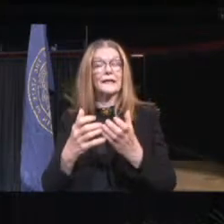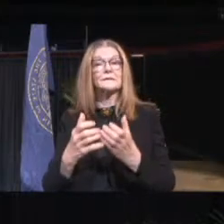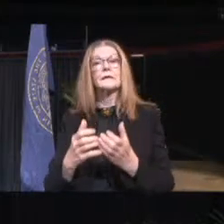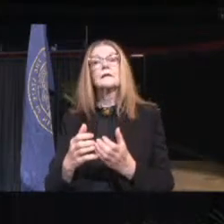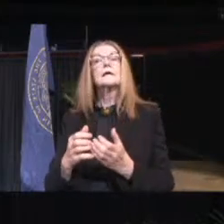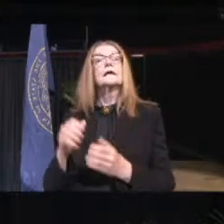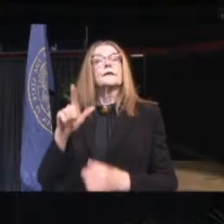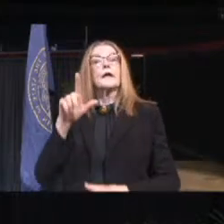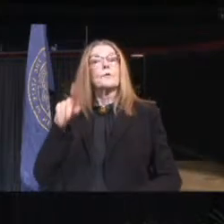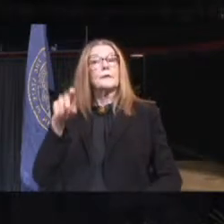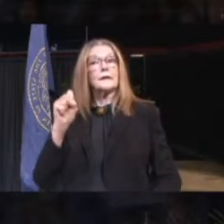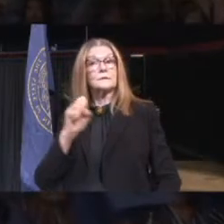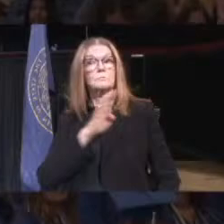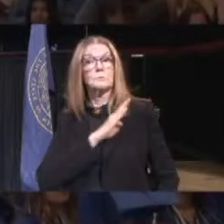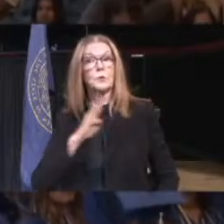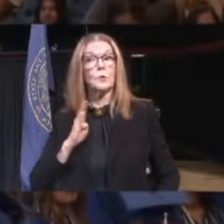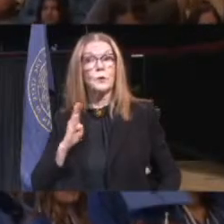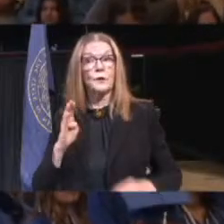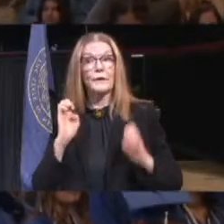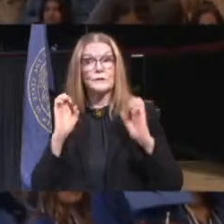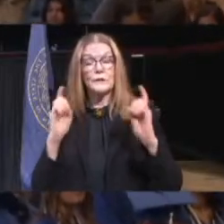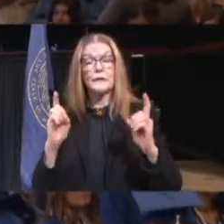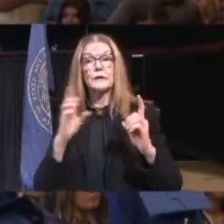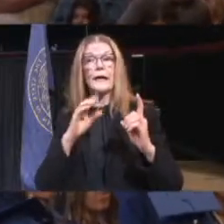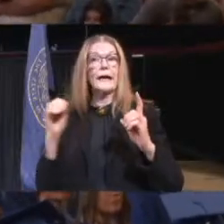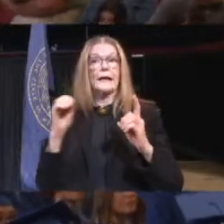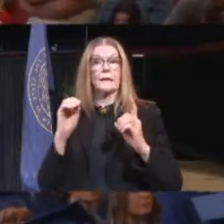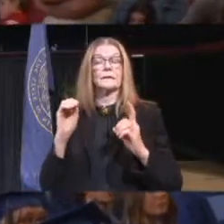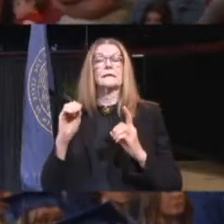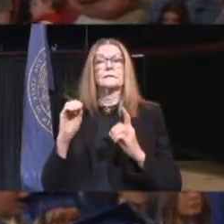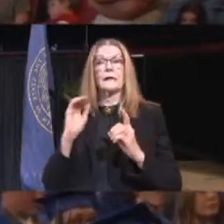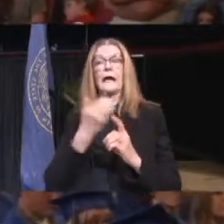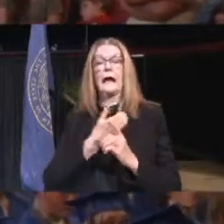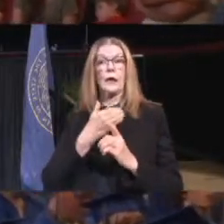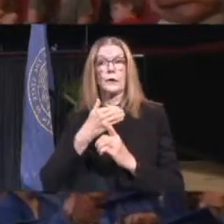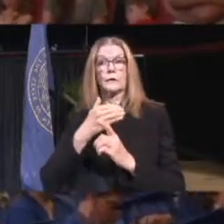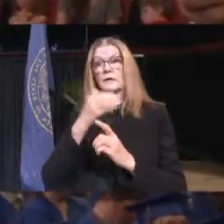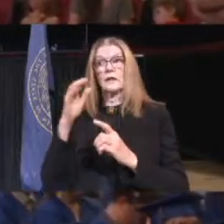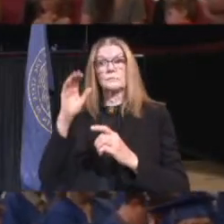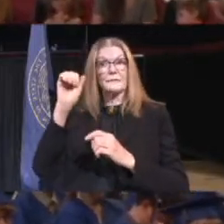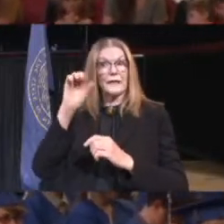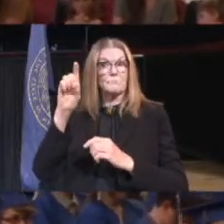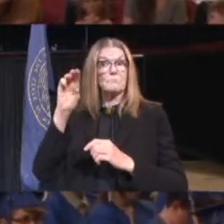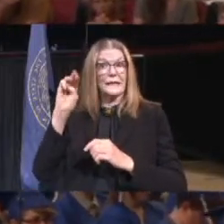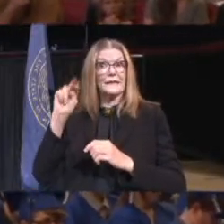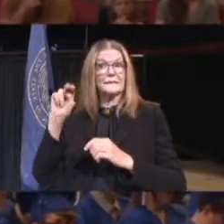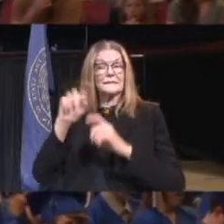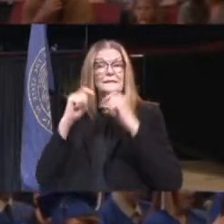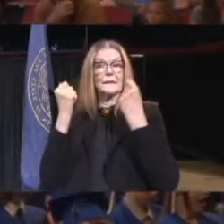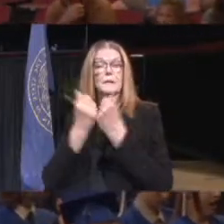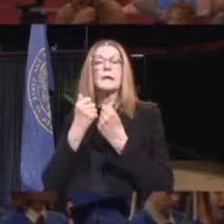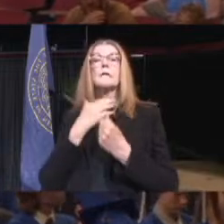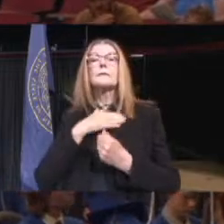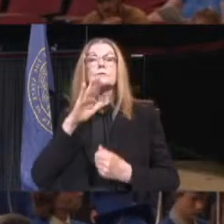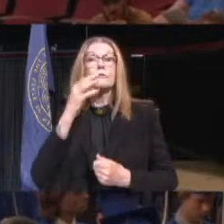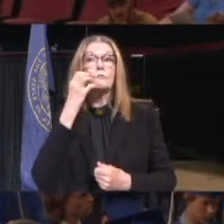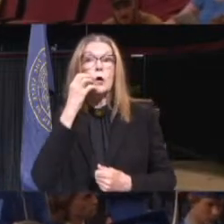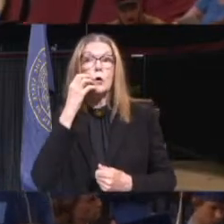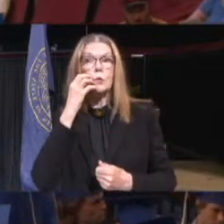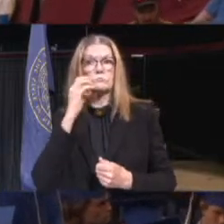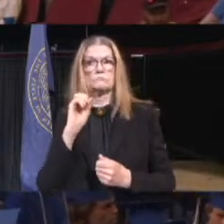Schools executive team. At this time, we remind you that we'd ask you to silence your cell phones and please give the speakers your fullest attention.